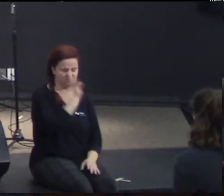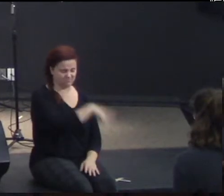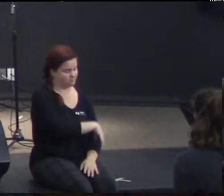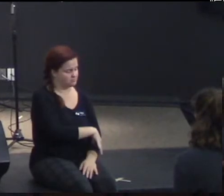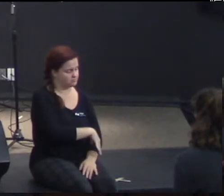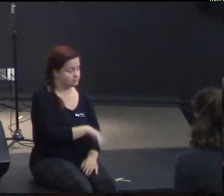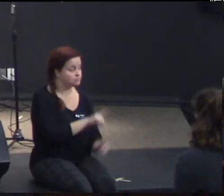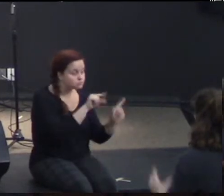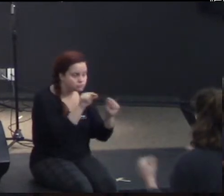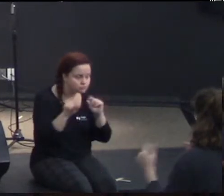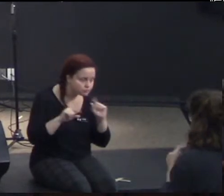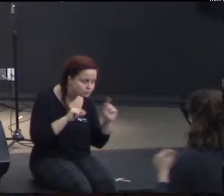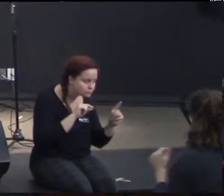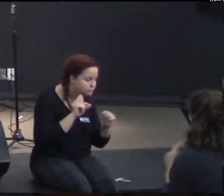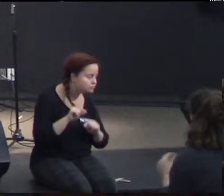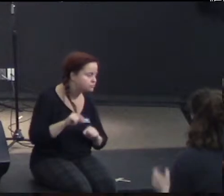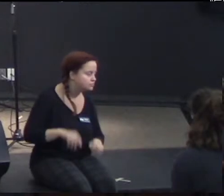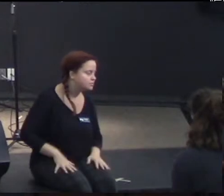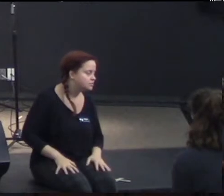gossip.